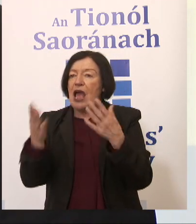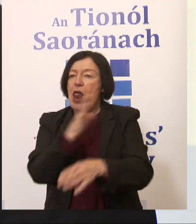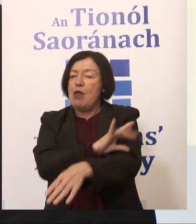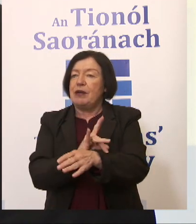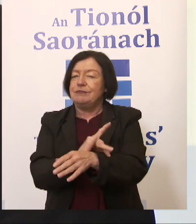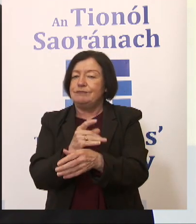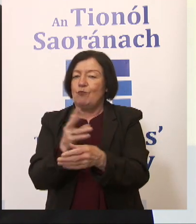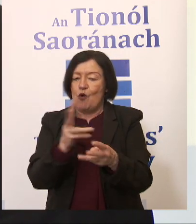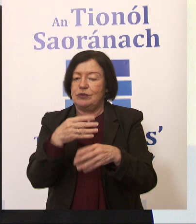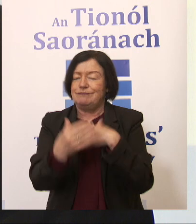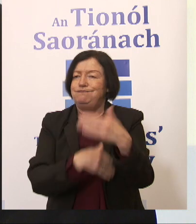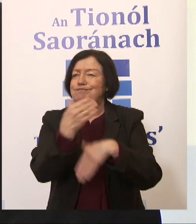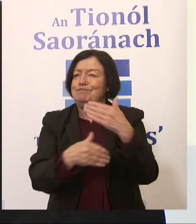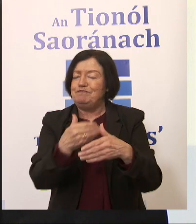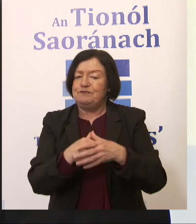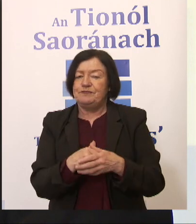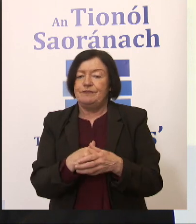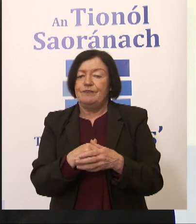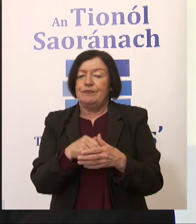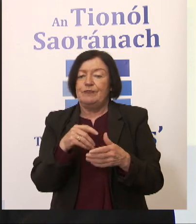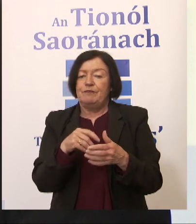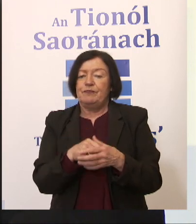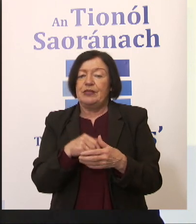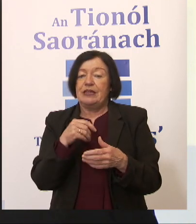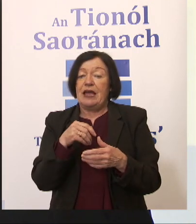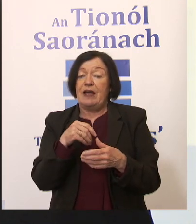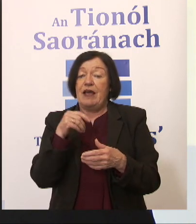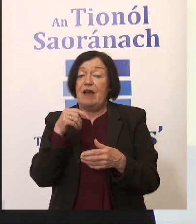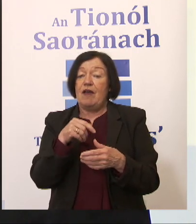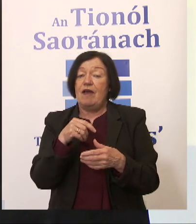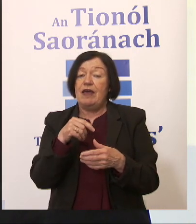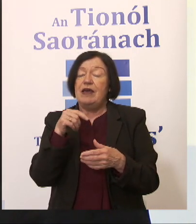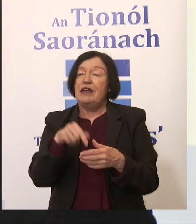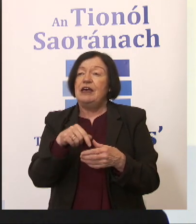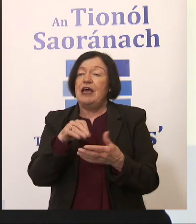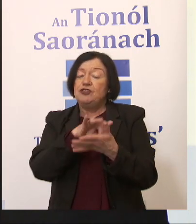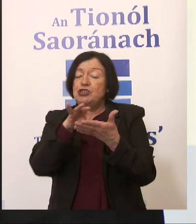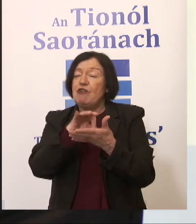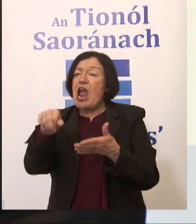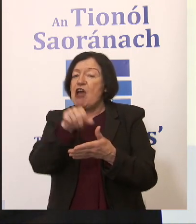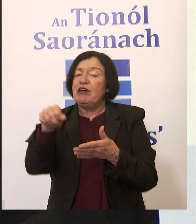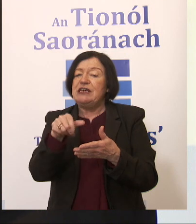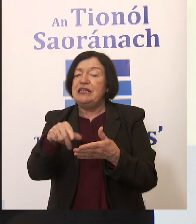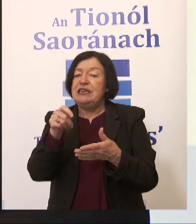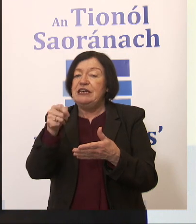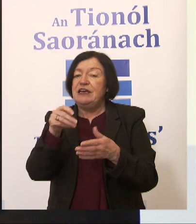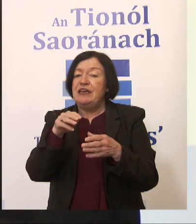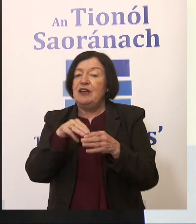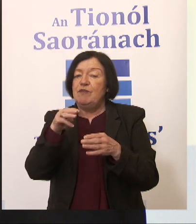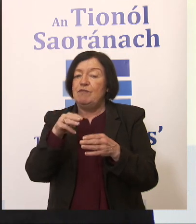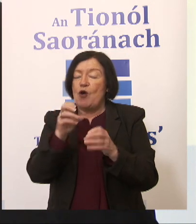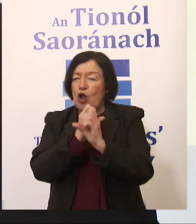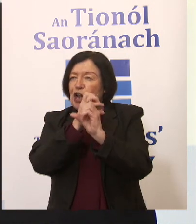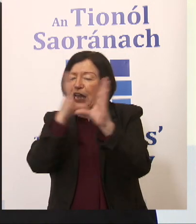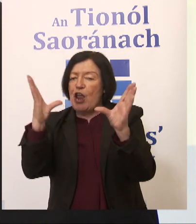functions and operates. And obviously, I suppose the geographic area in Limerick is probably a little bit more defined than